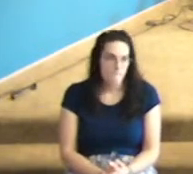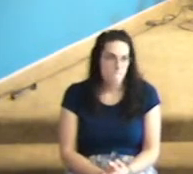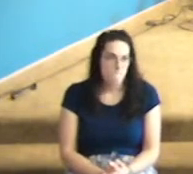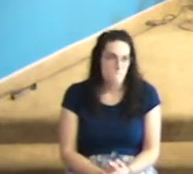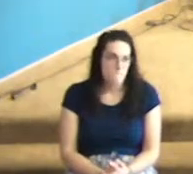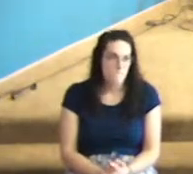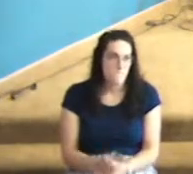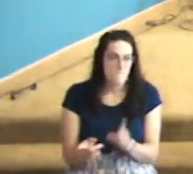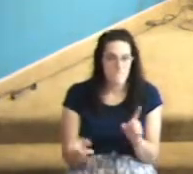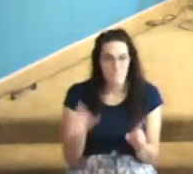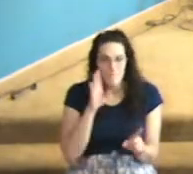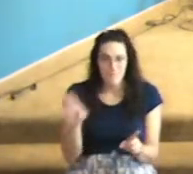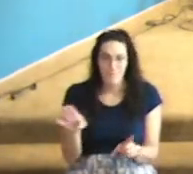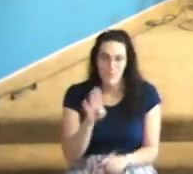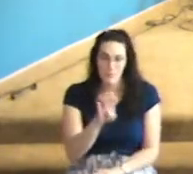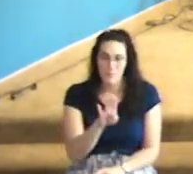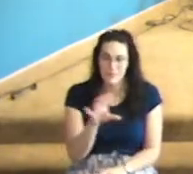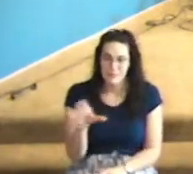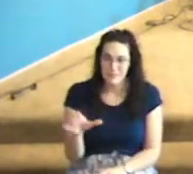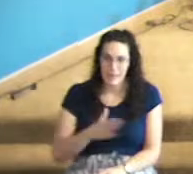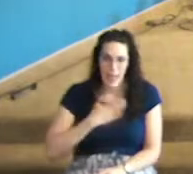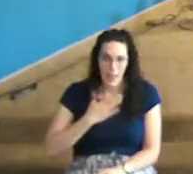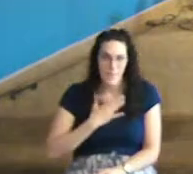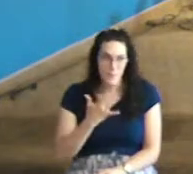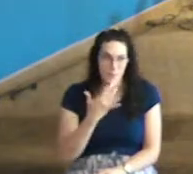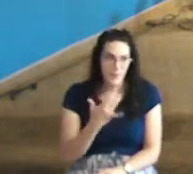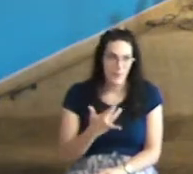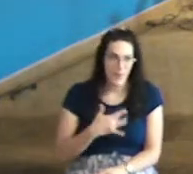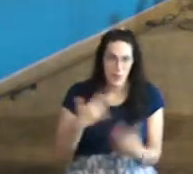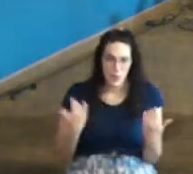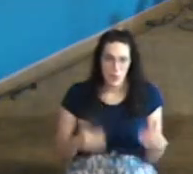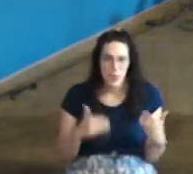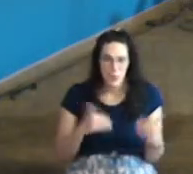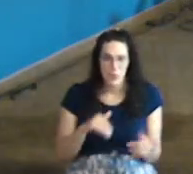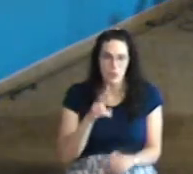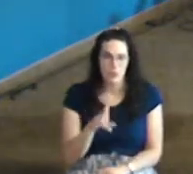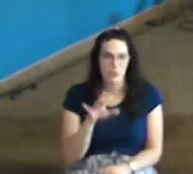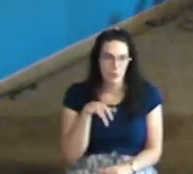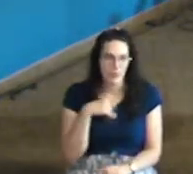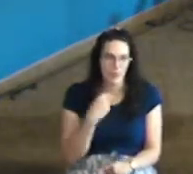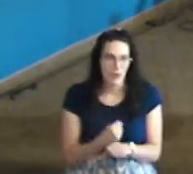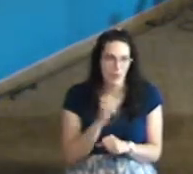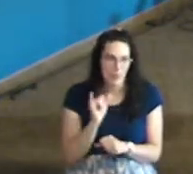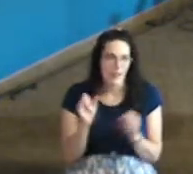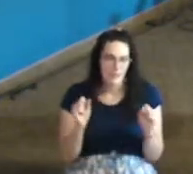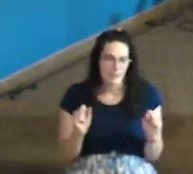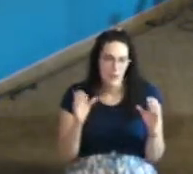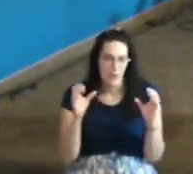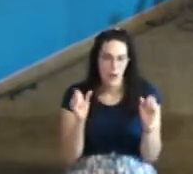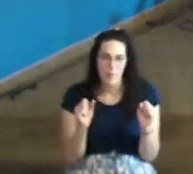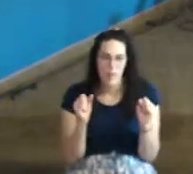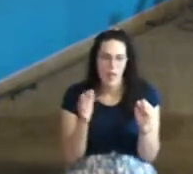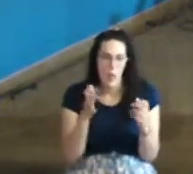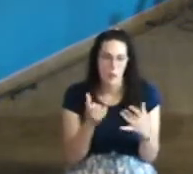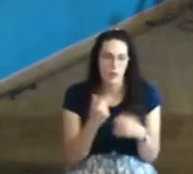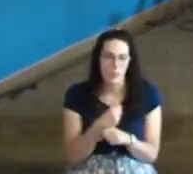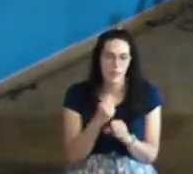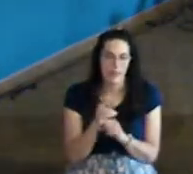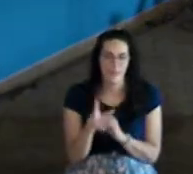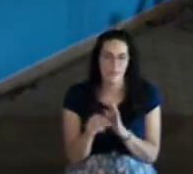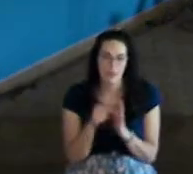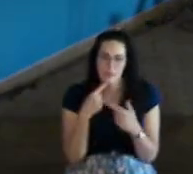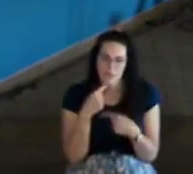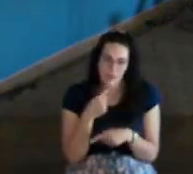Berlin Christian Church, happy birthday. 200 years, that is incredible. I just want to make this video to